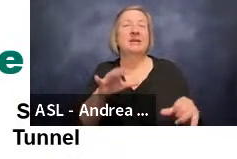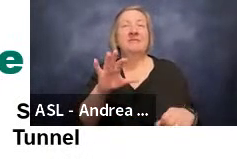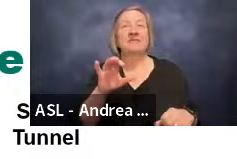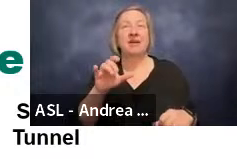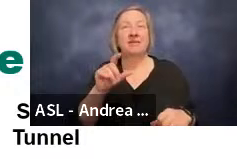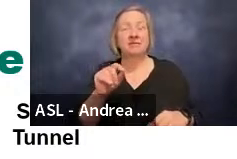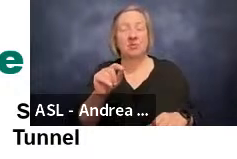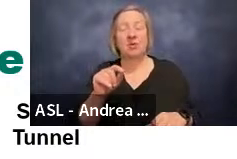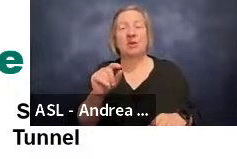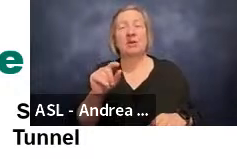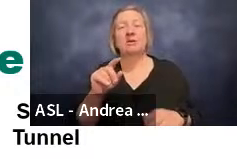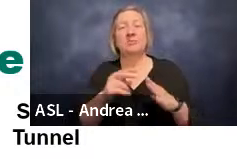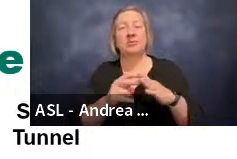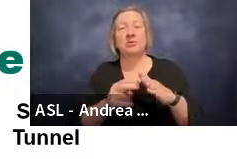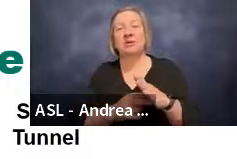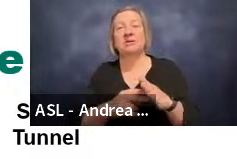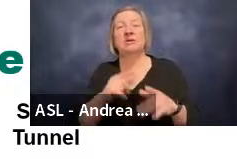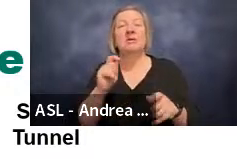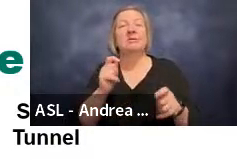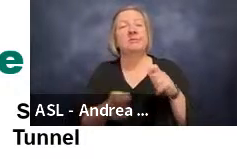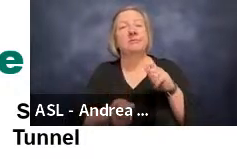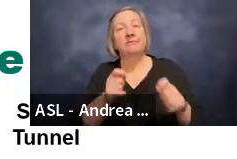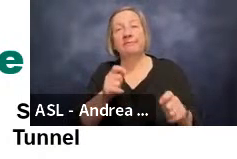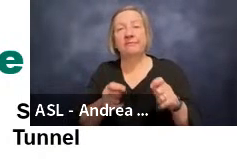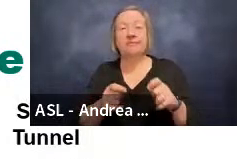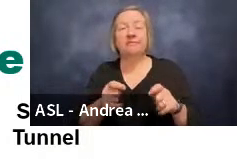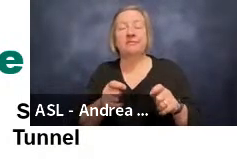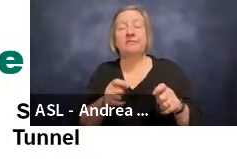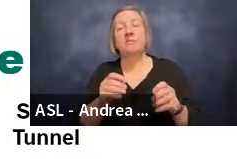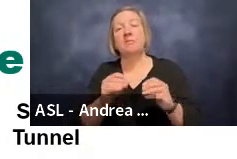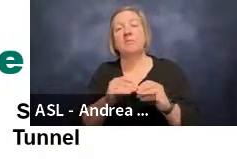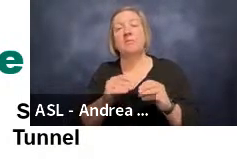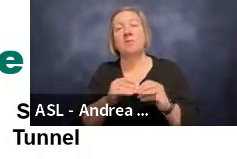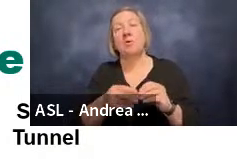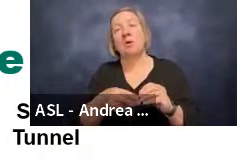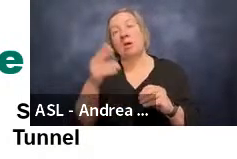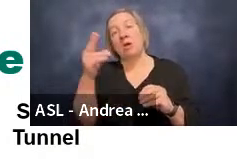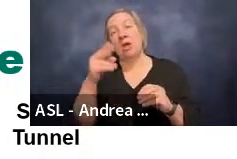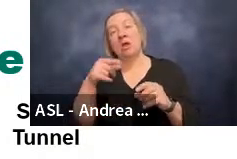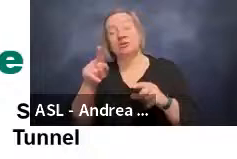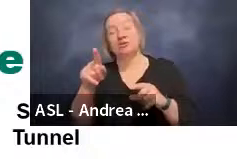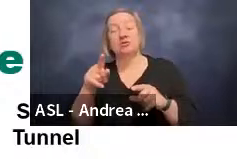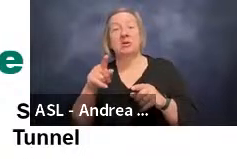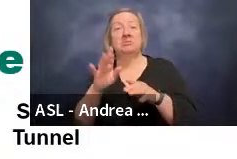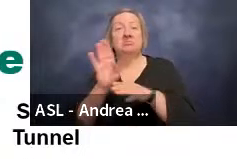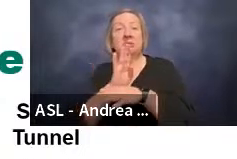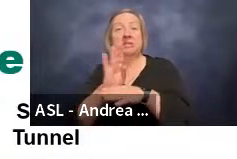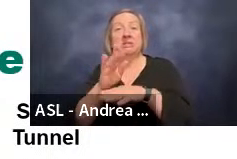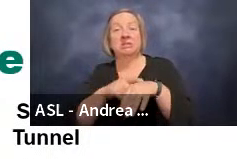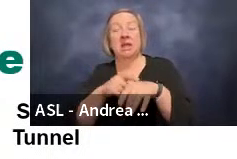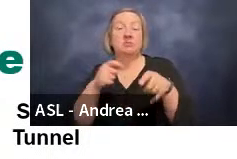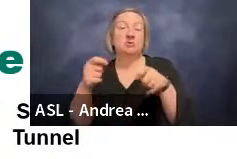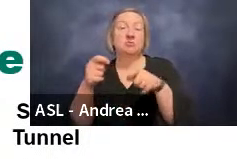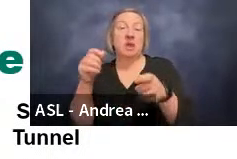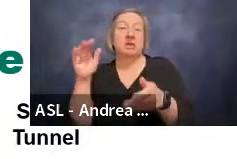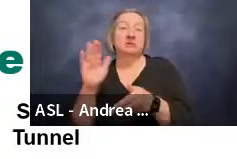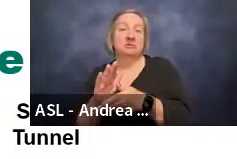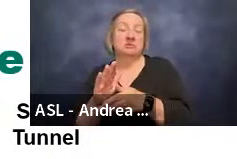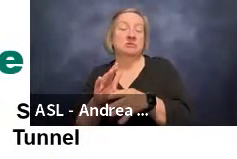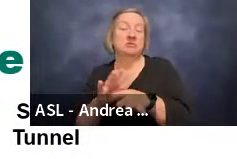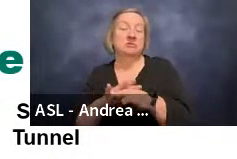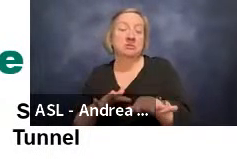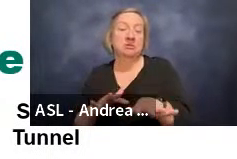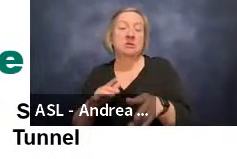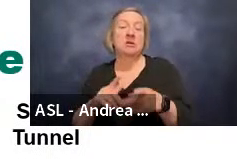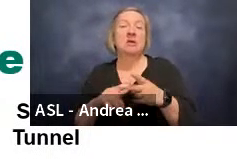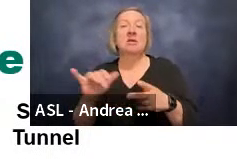variable toll rates that are the highest during the peak hours to manage traffic, and also we pay back some